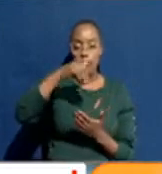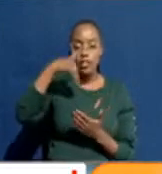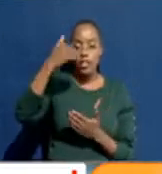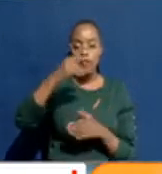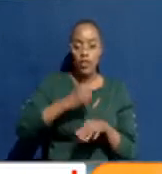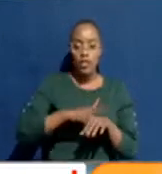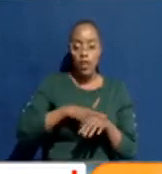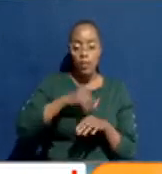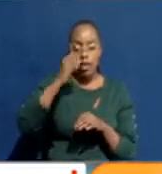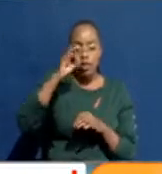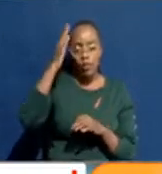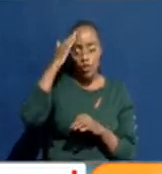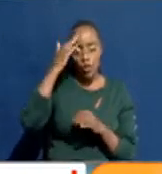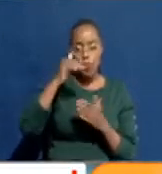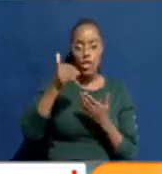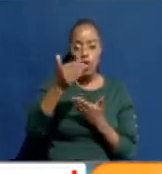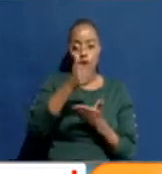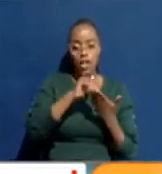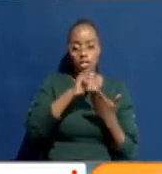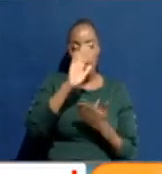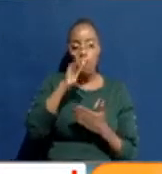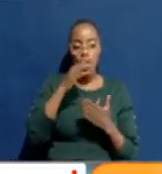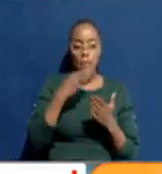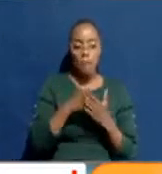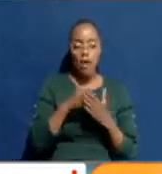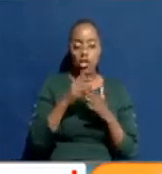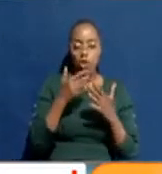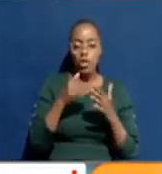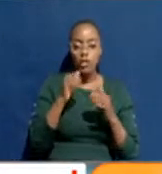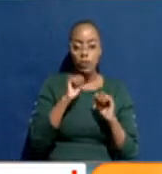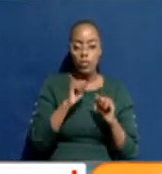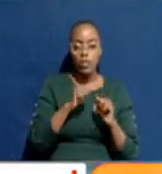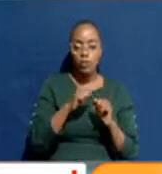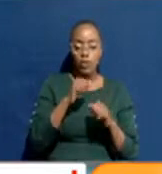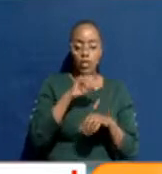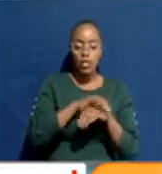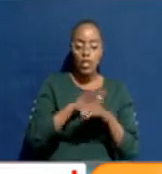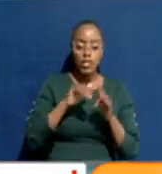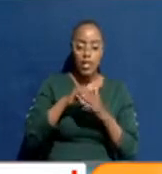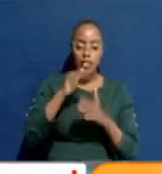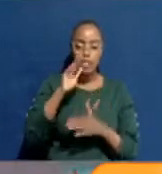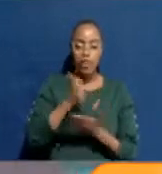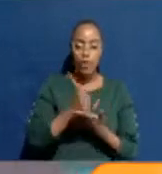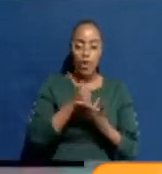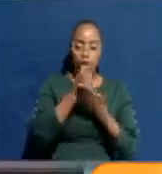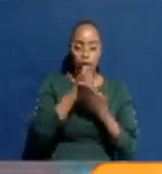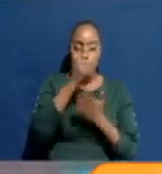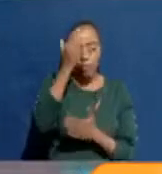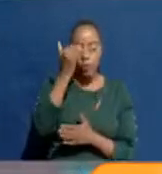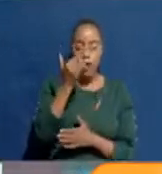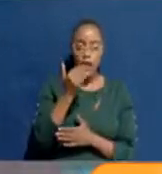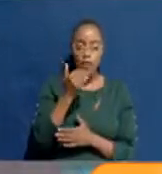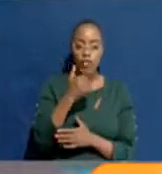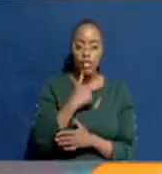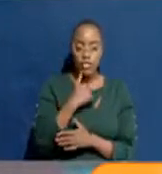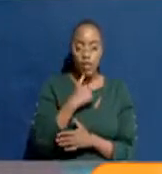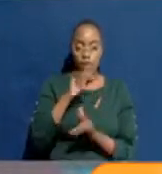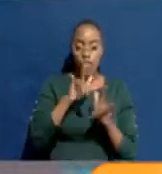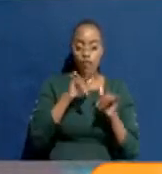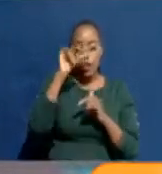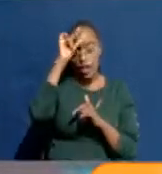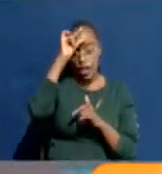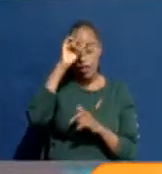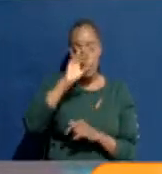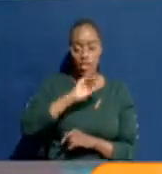when we know we don't collect much or we cannot get external assistance the way we used to, because foreign governments also have their